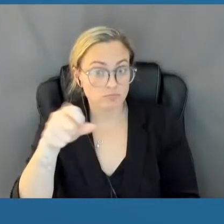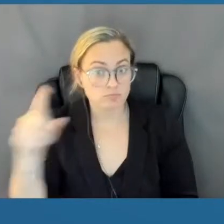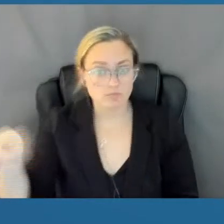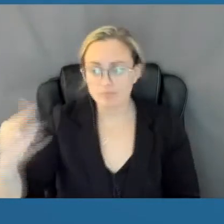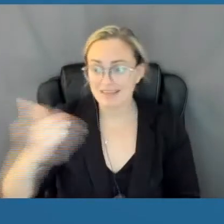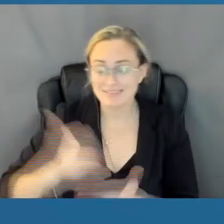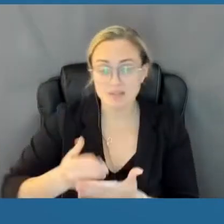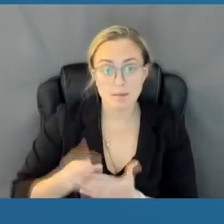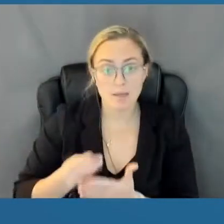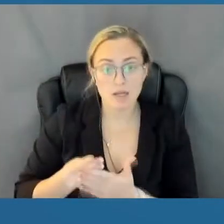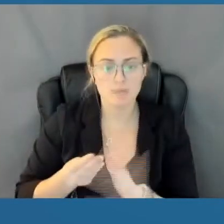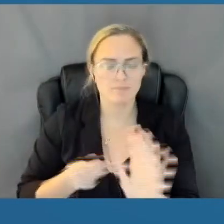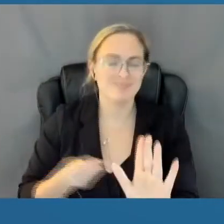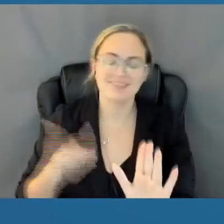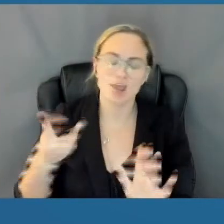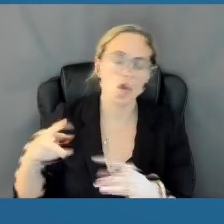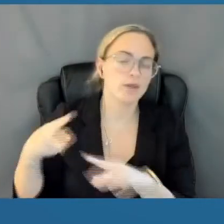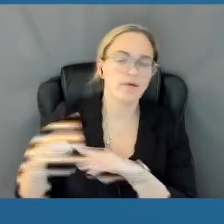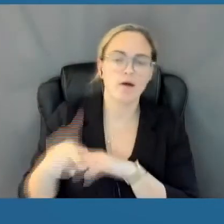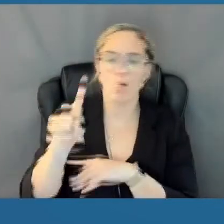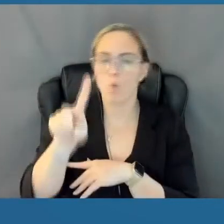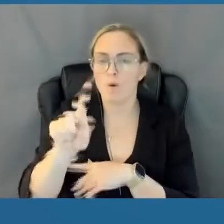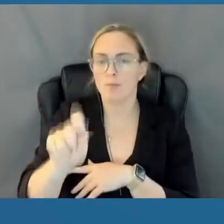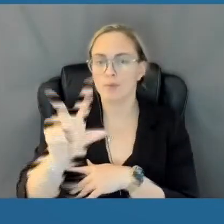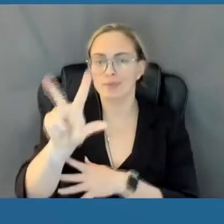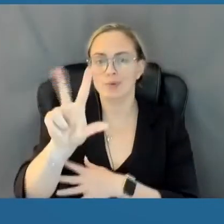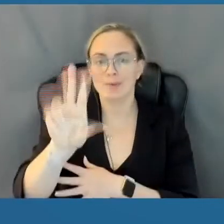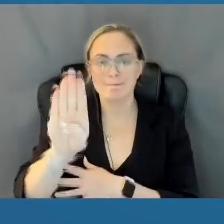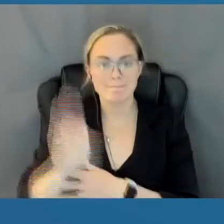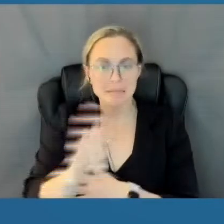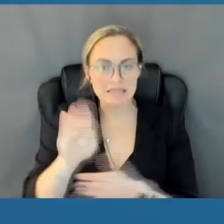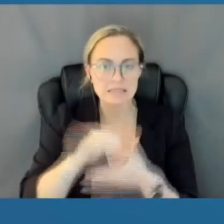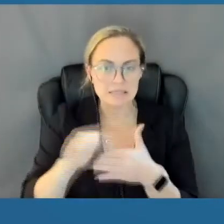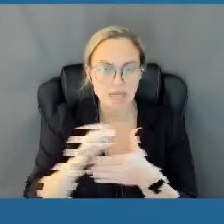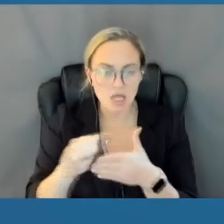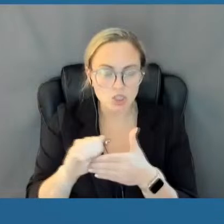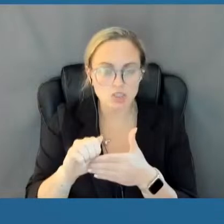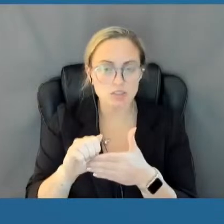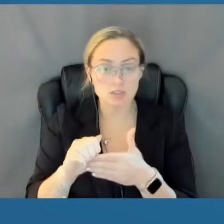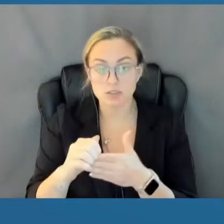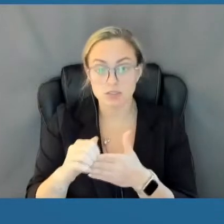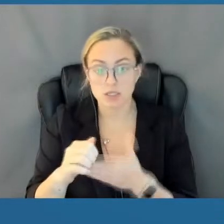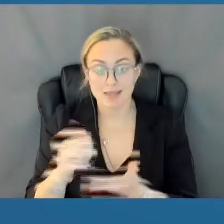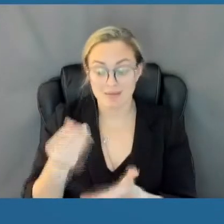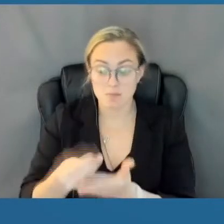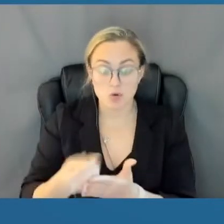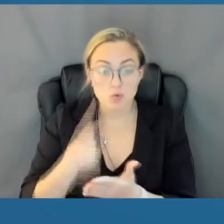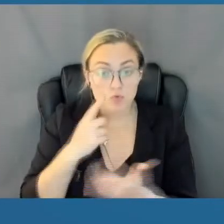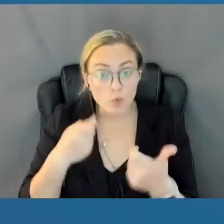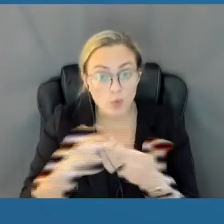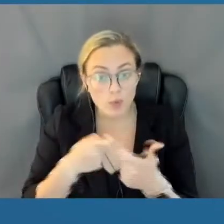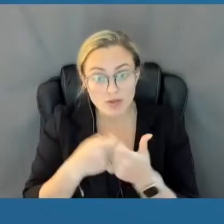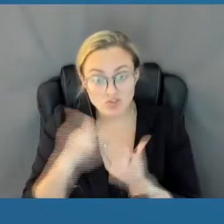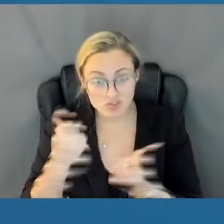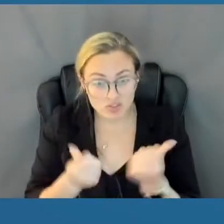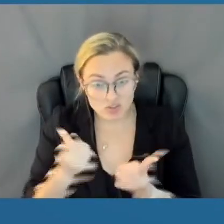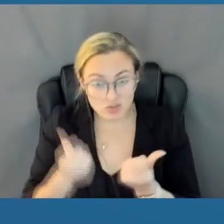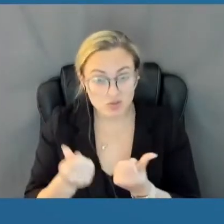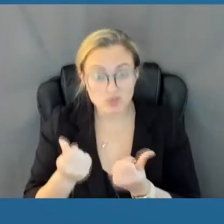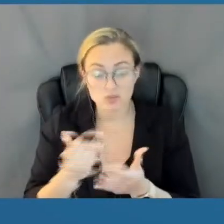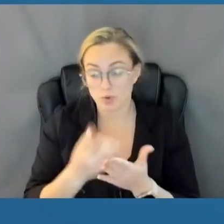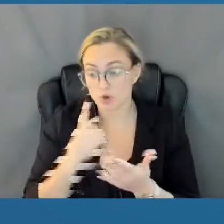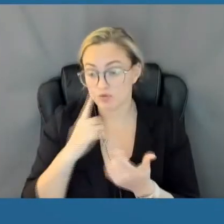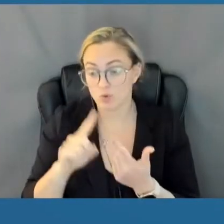money. They already cut, as I said, $1.3 billion, and part of that was money for electric vehicles. Part of it is